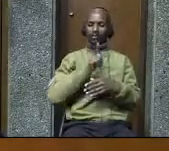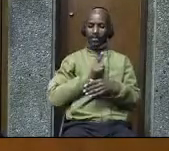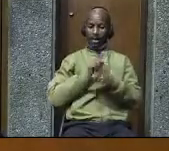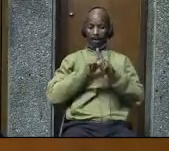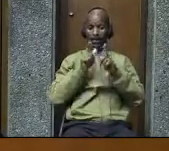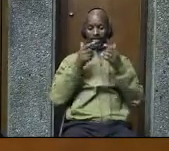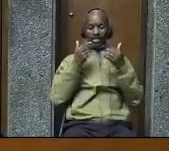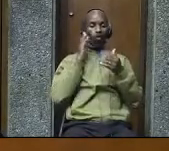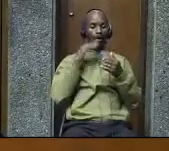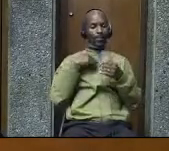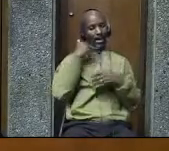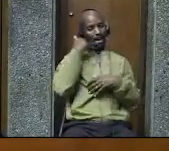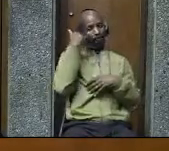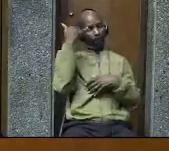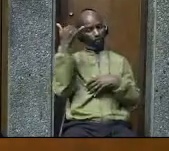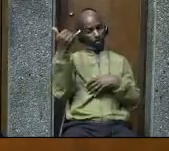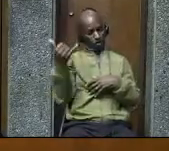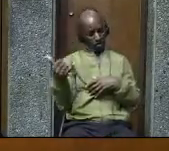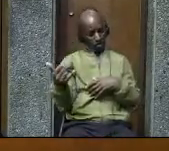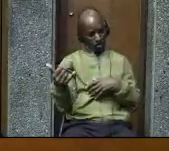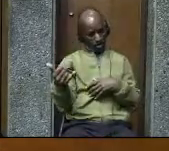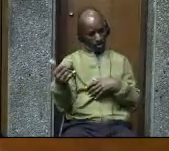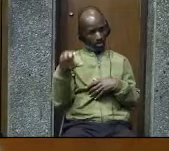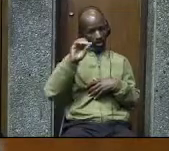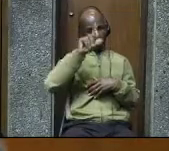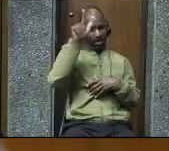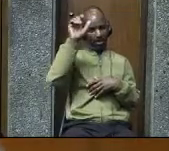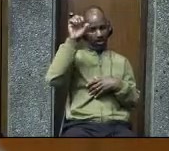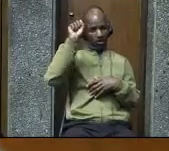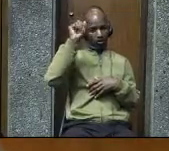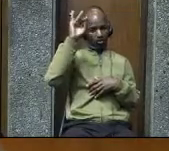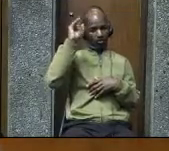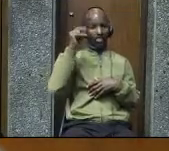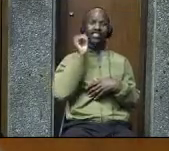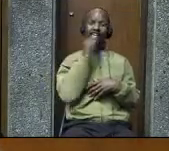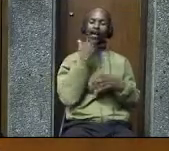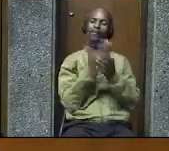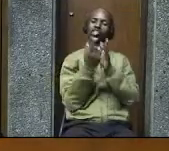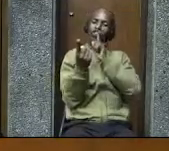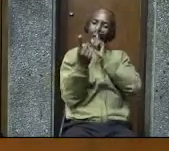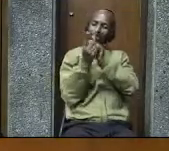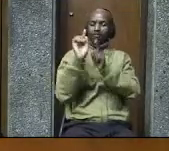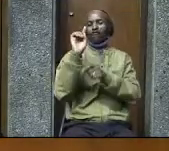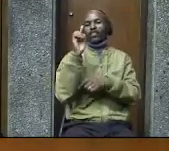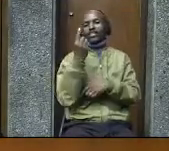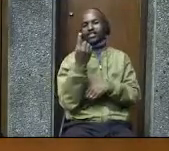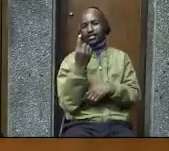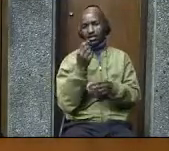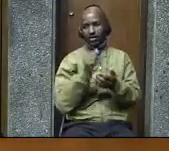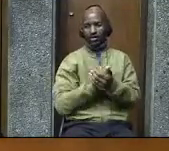But when I phoned this, I phoned Lusufi. He said I must come and see him first.